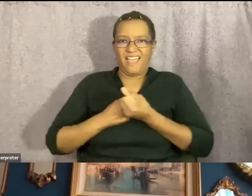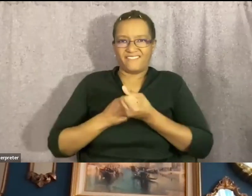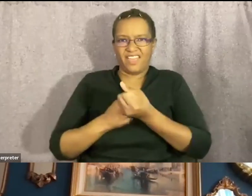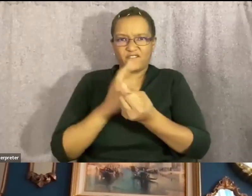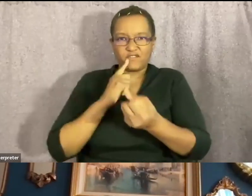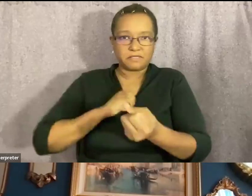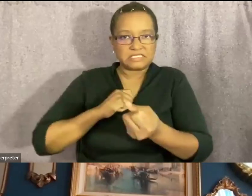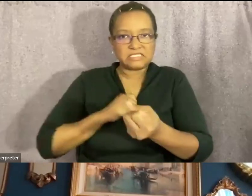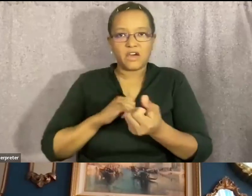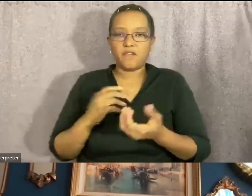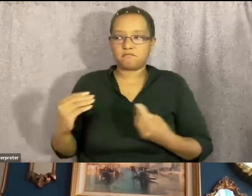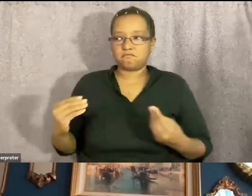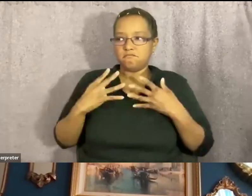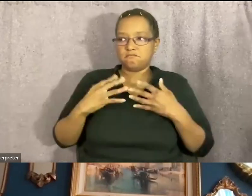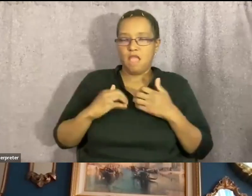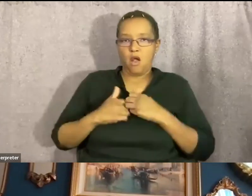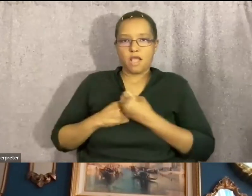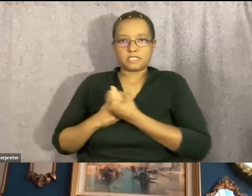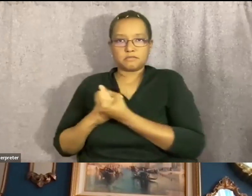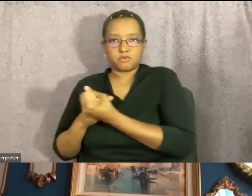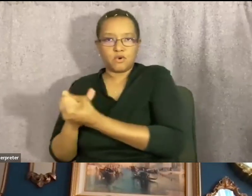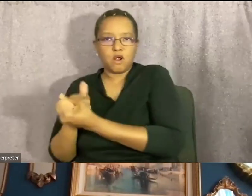an opportunity for them to have that